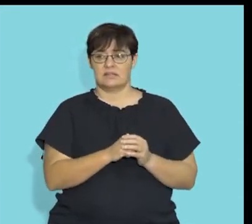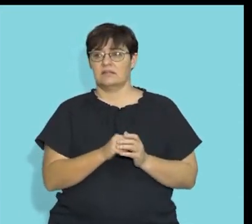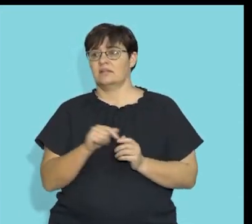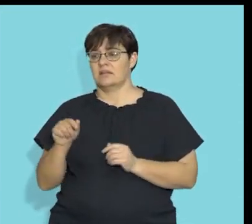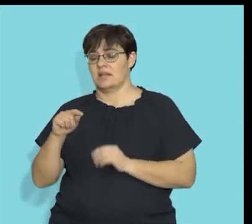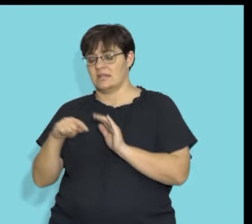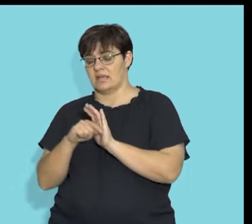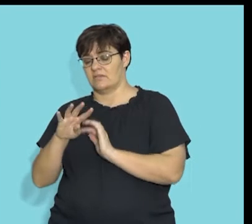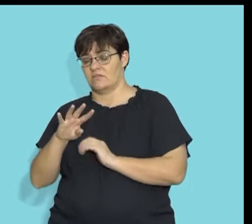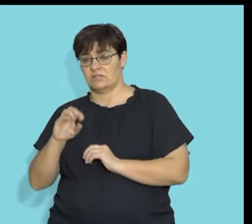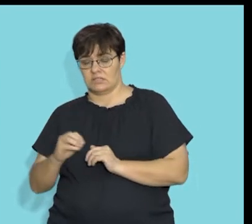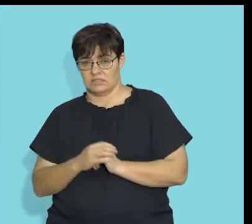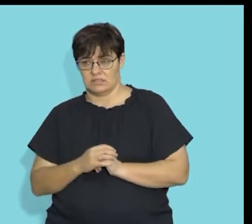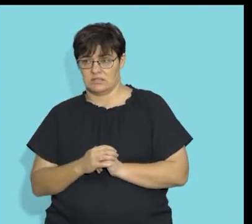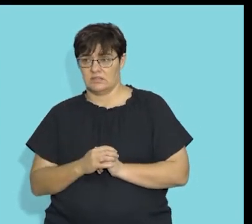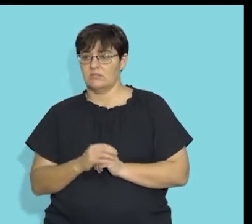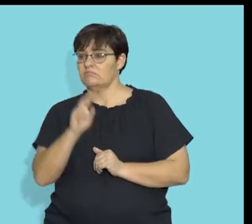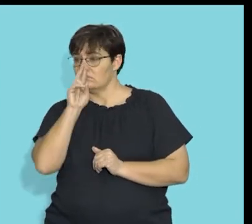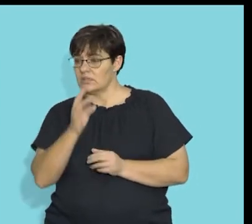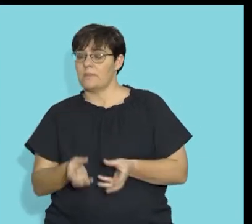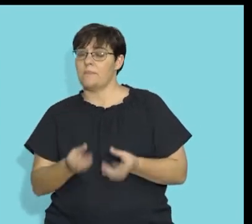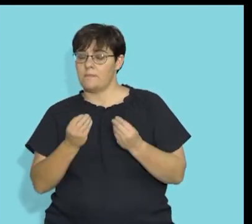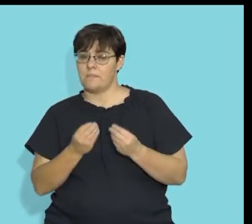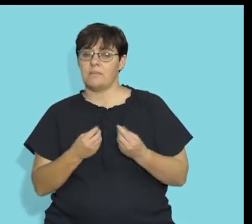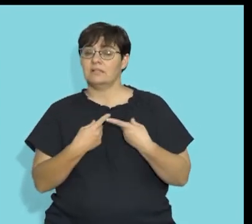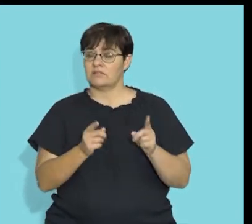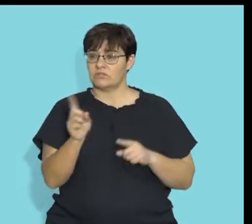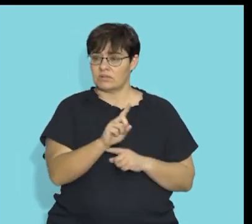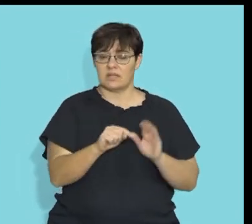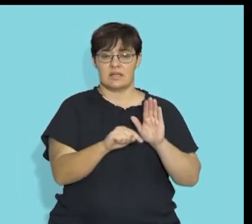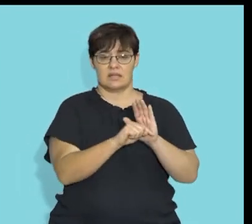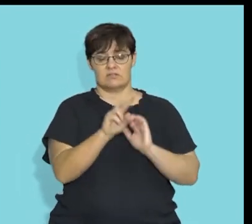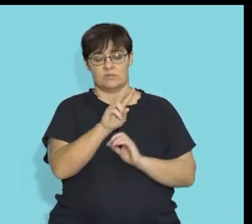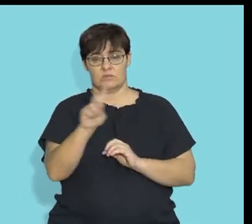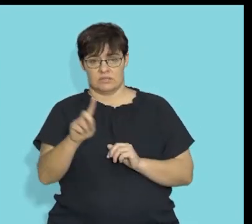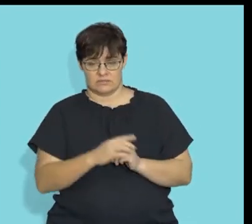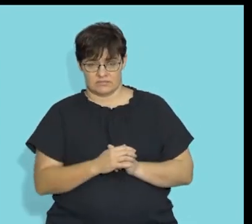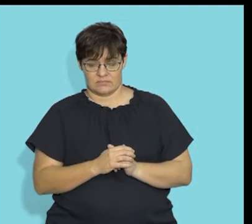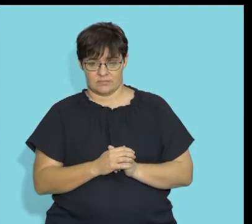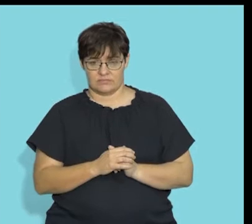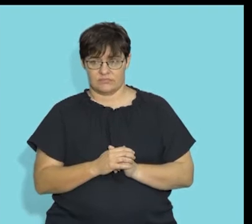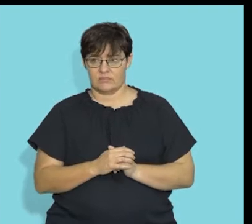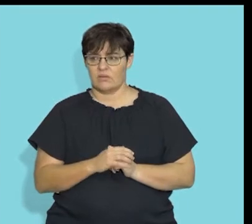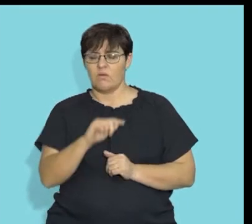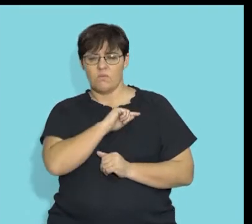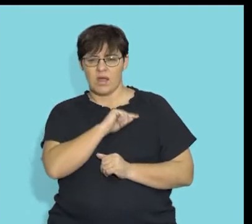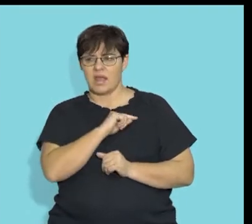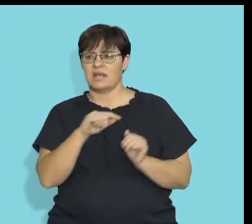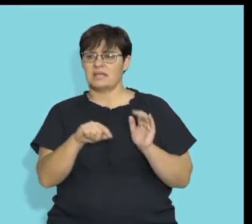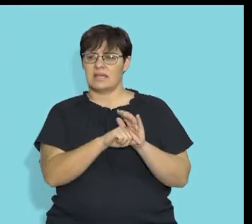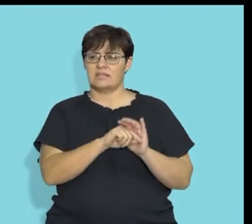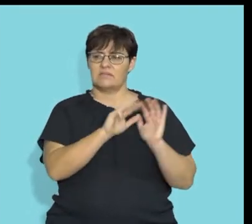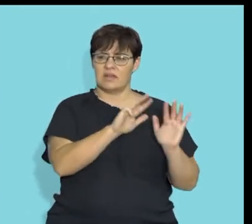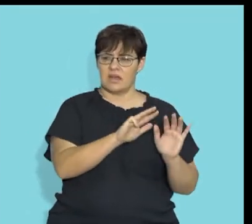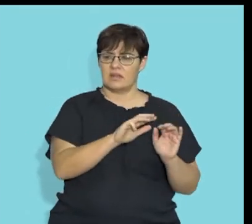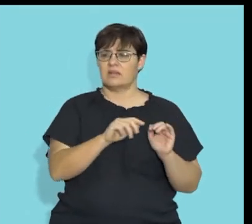-19 and -40, I can see that there is a difference of -10. 21, because negative